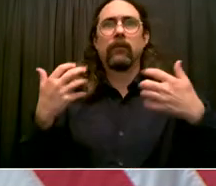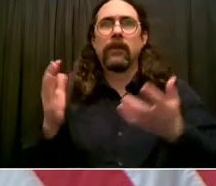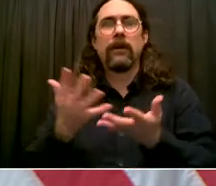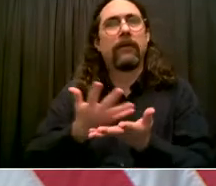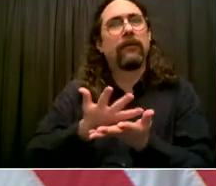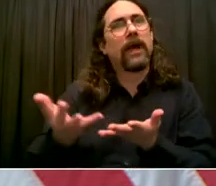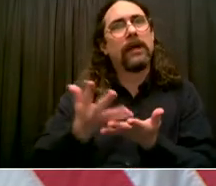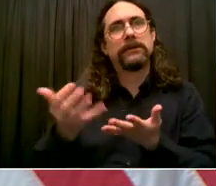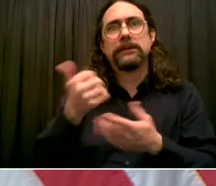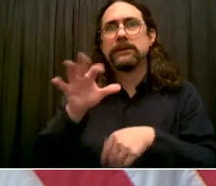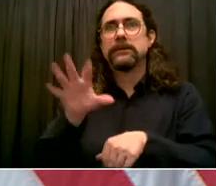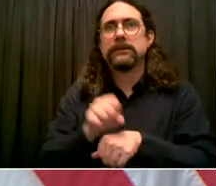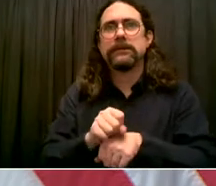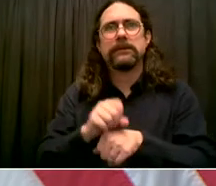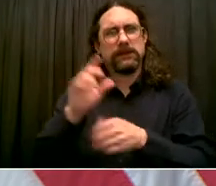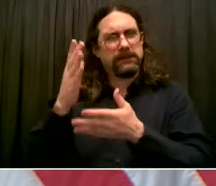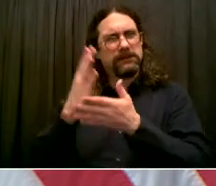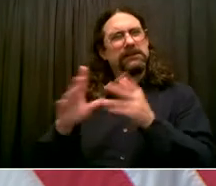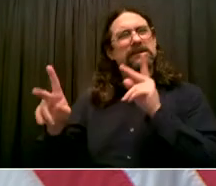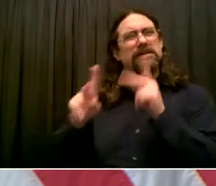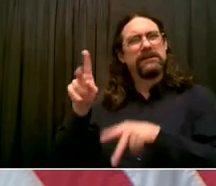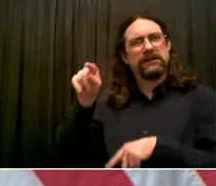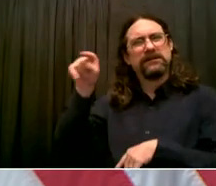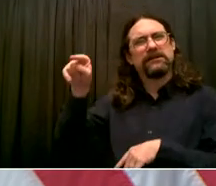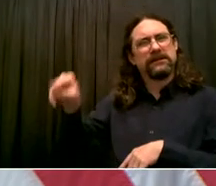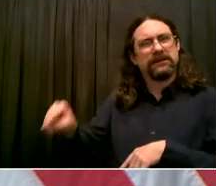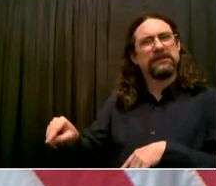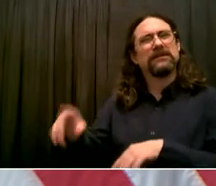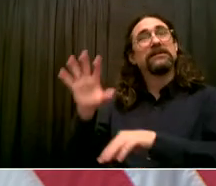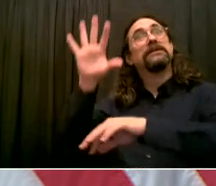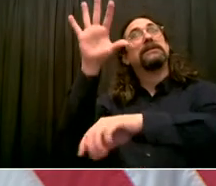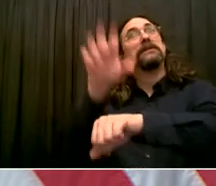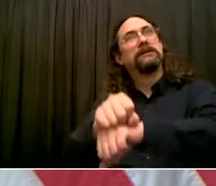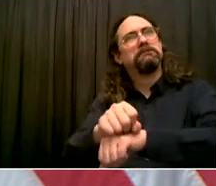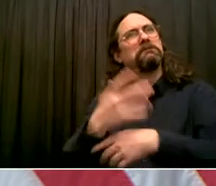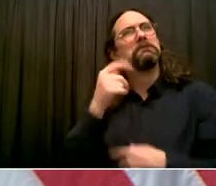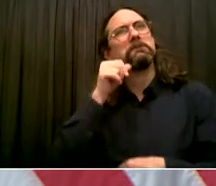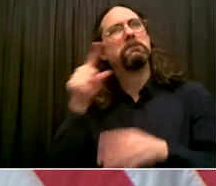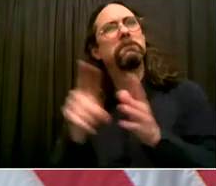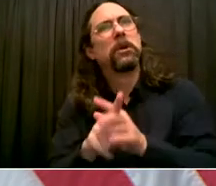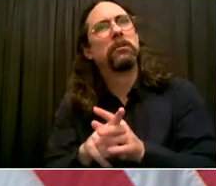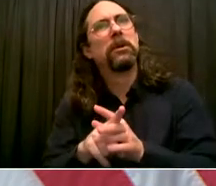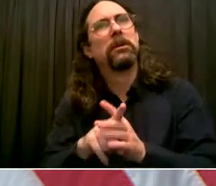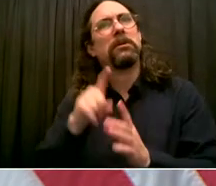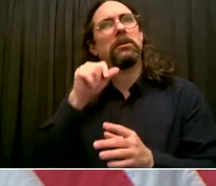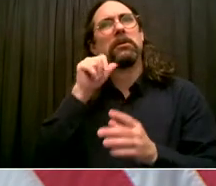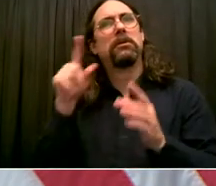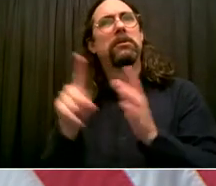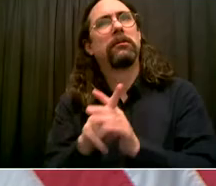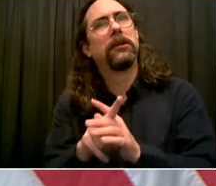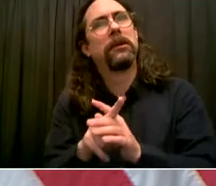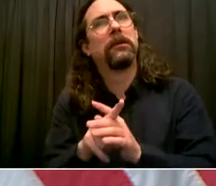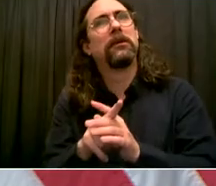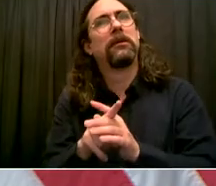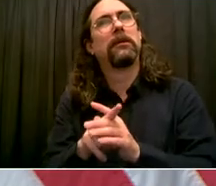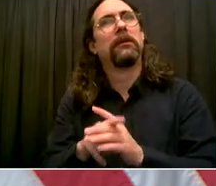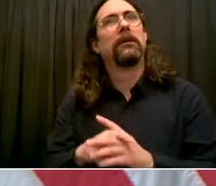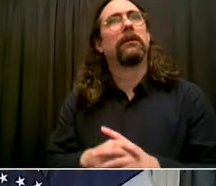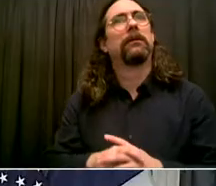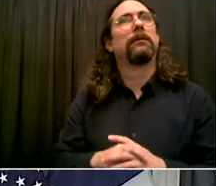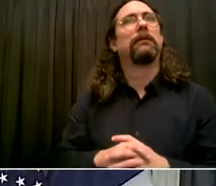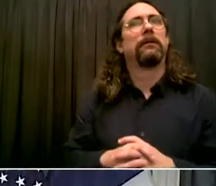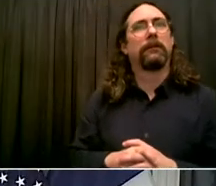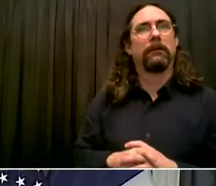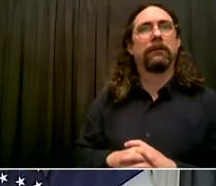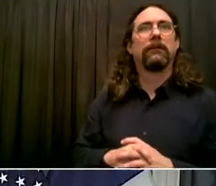tranches of eligibility so that every single dose of vaccine gets into someone's arm as soon as possible. Thank you. Dr. Long,